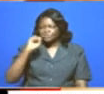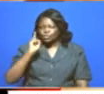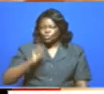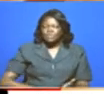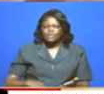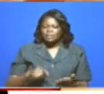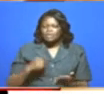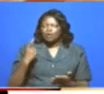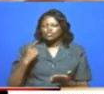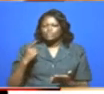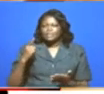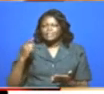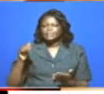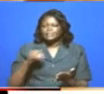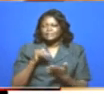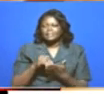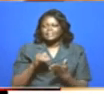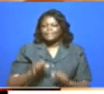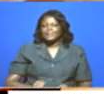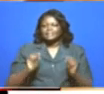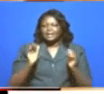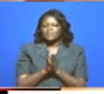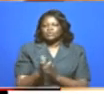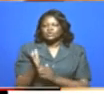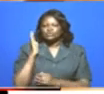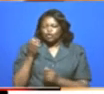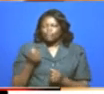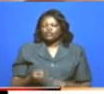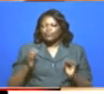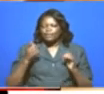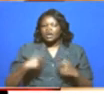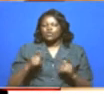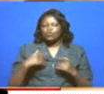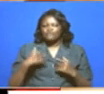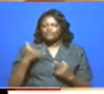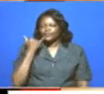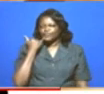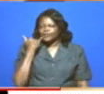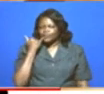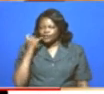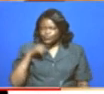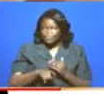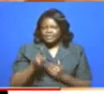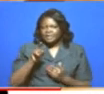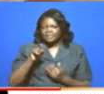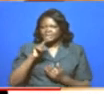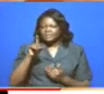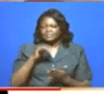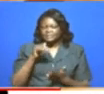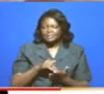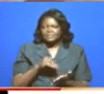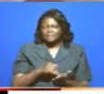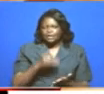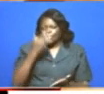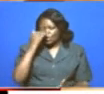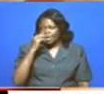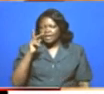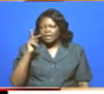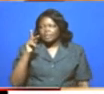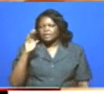manager and one security officer will be allowed to have their forms within the examination center, as the Kenya Certificate of Secondary